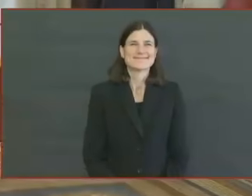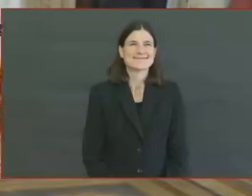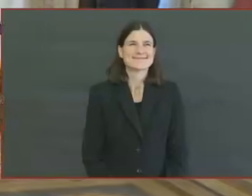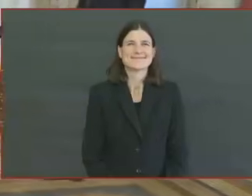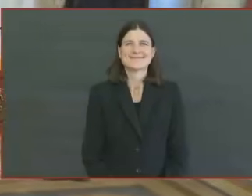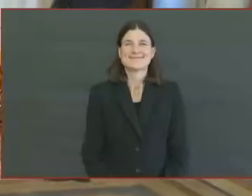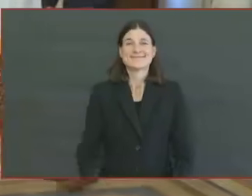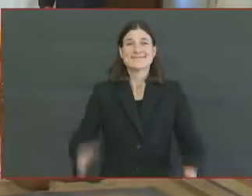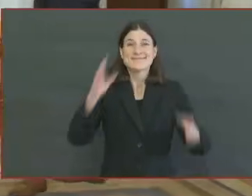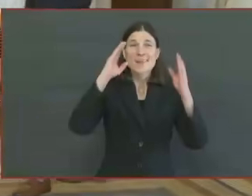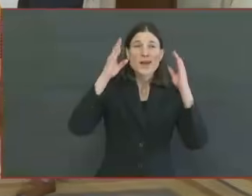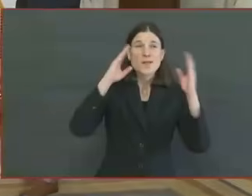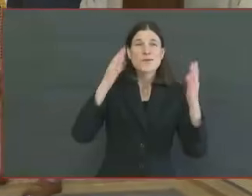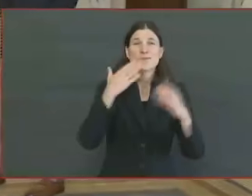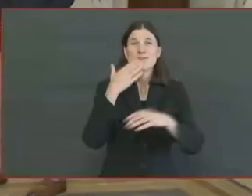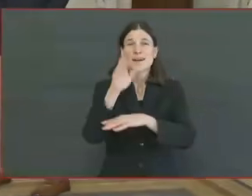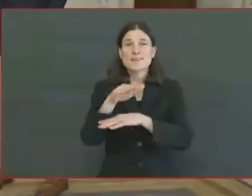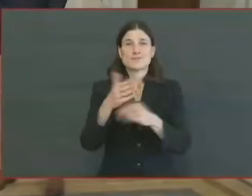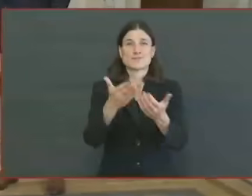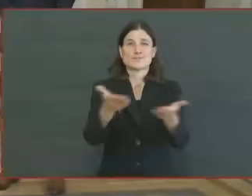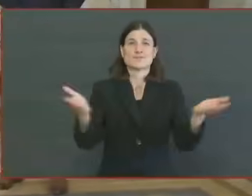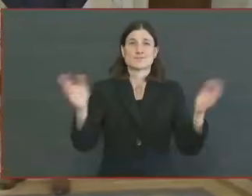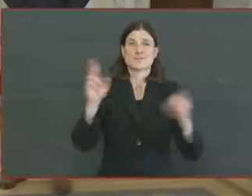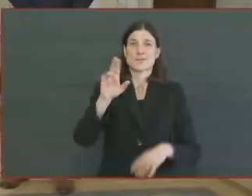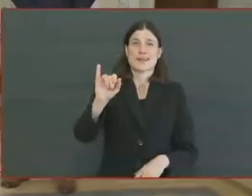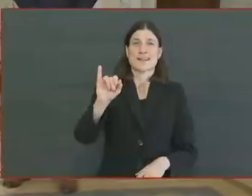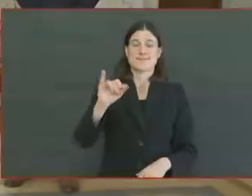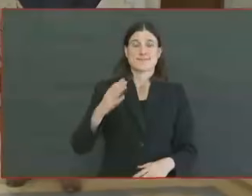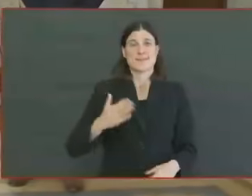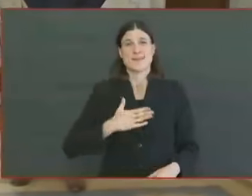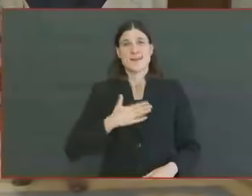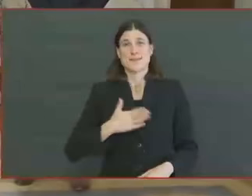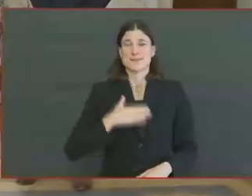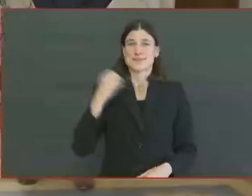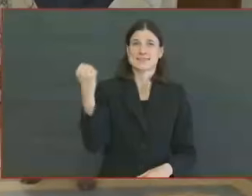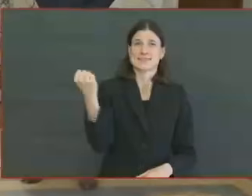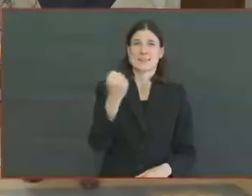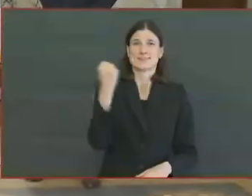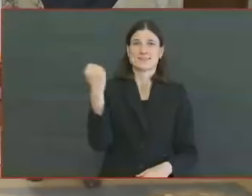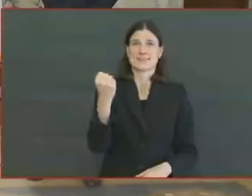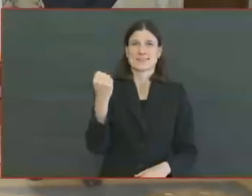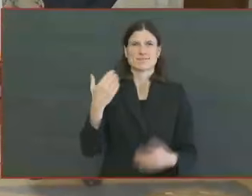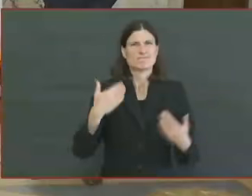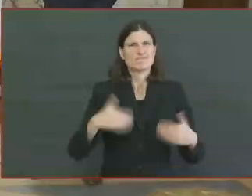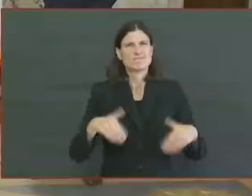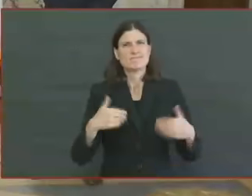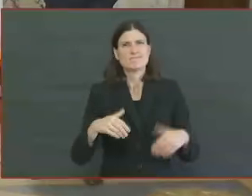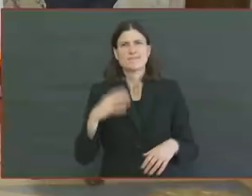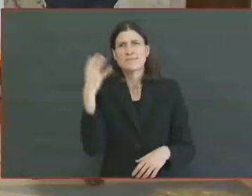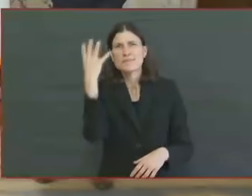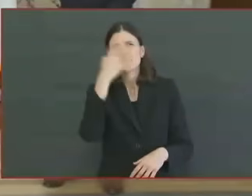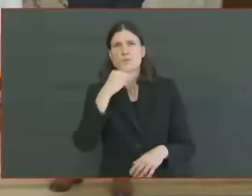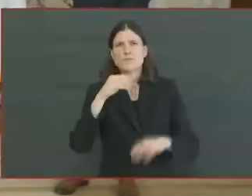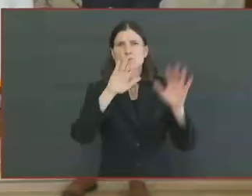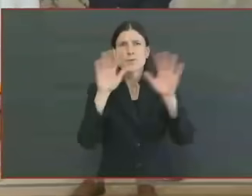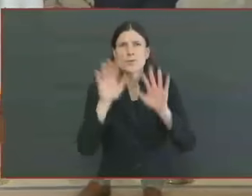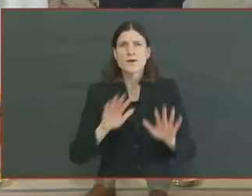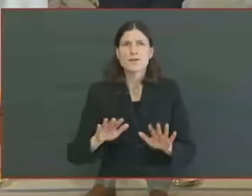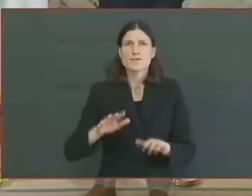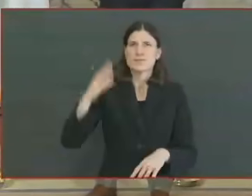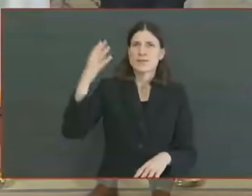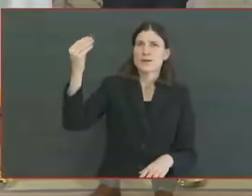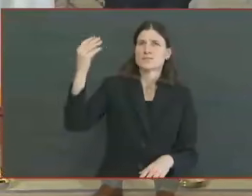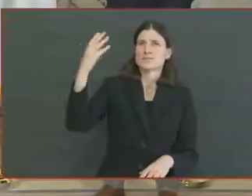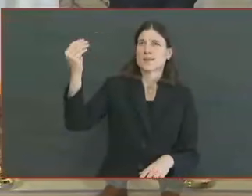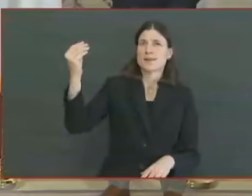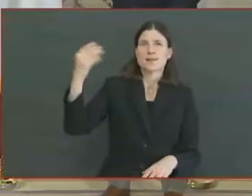Good afternoon, everybody. Happy Saturday. I hope you're having a nice weekend. It's a very beautiful day outside, so I hope you have an opportunity to go for a